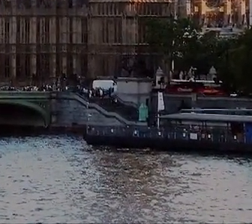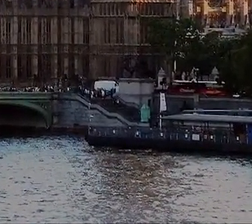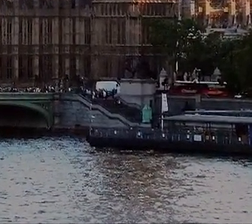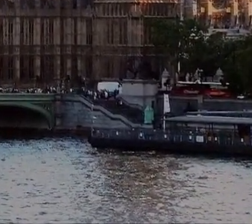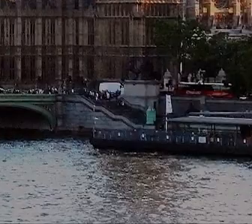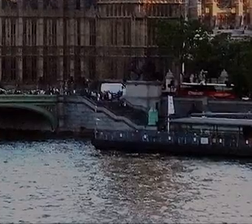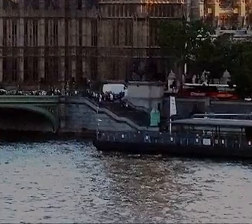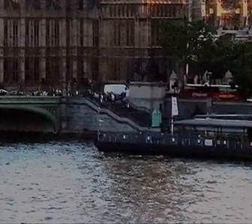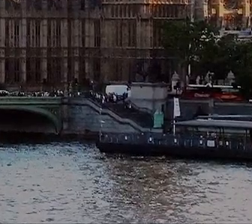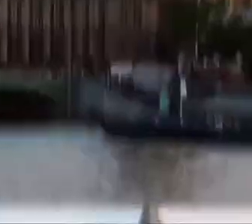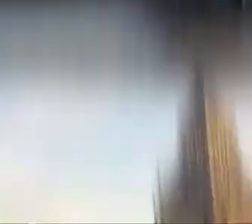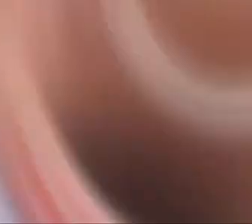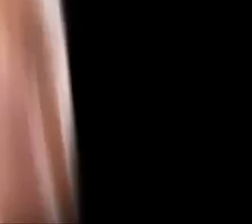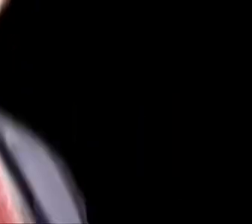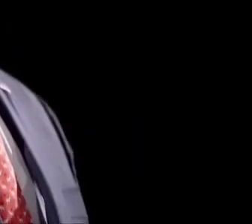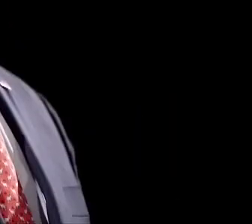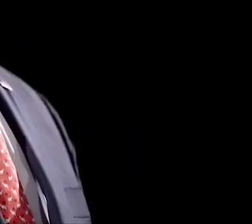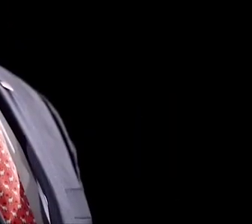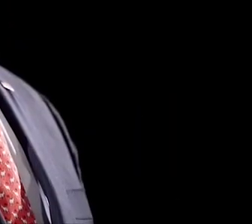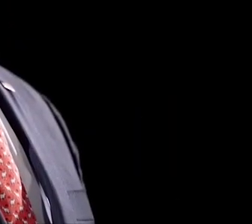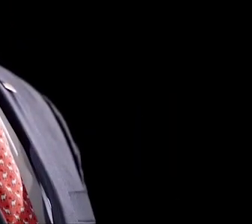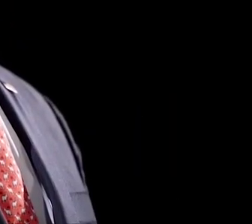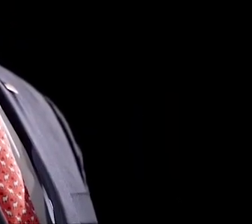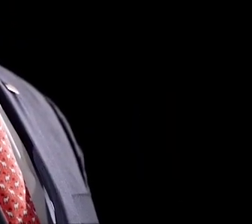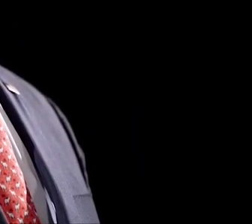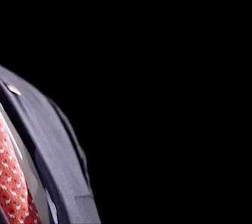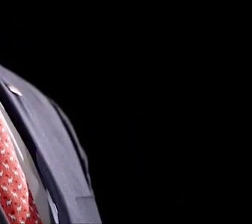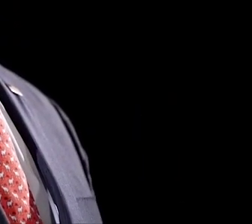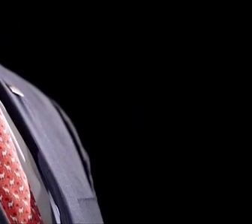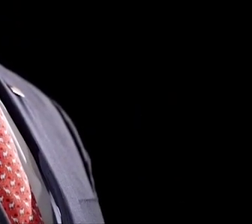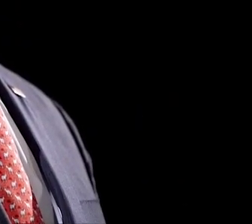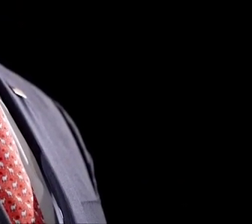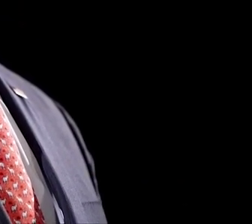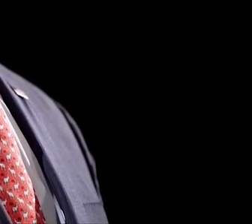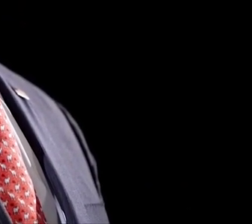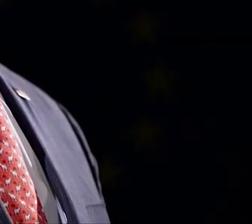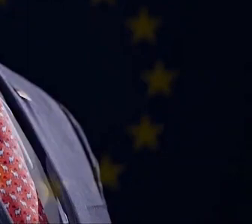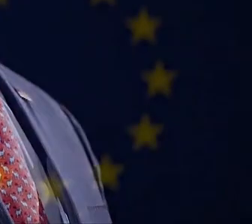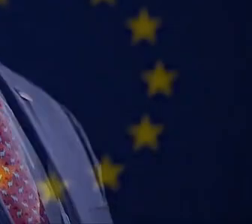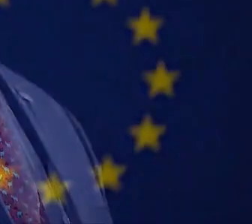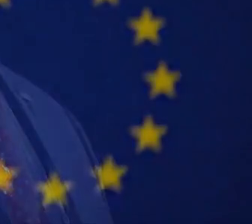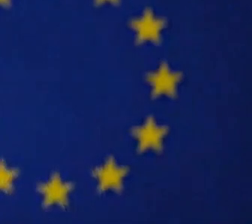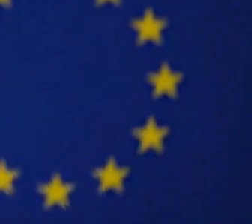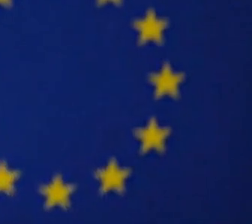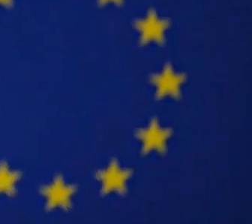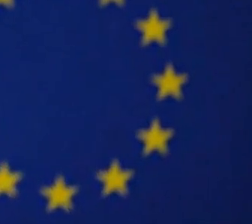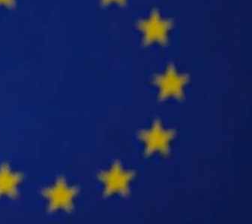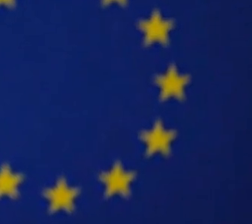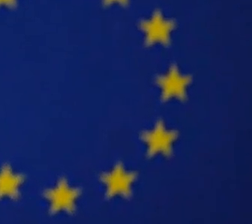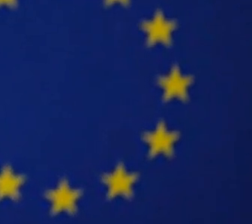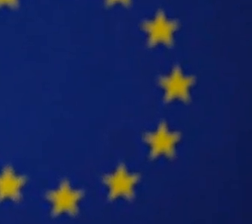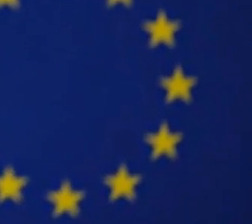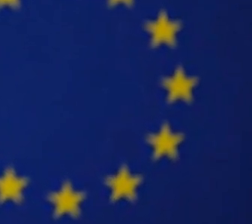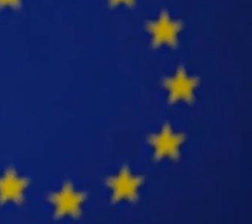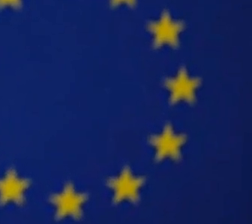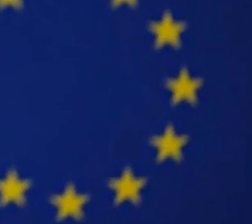unit like North Korea. World events, global best practice, and cooperative endeavour all really matter